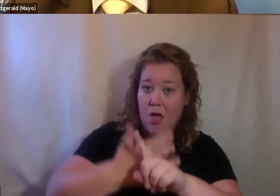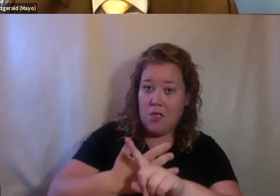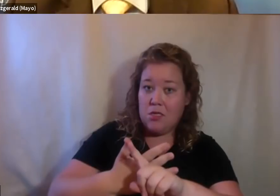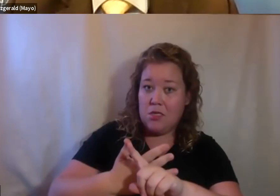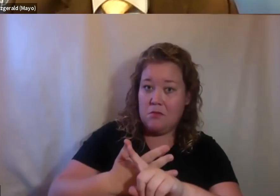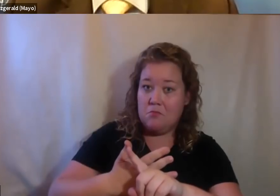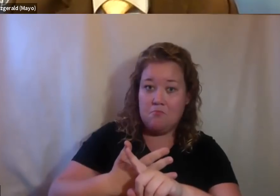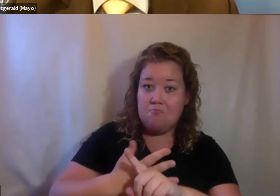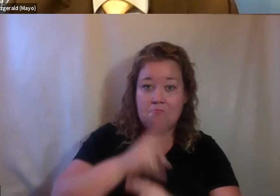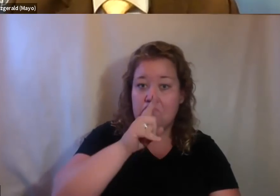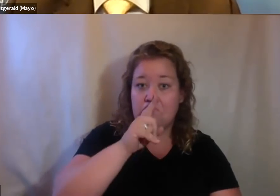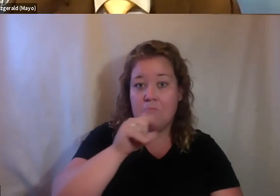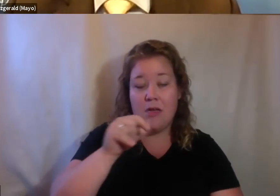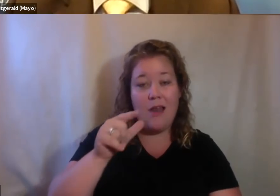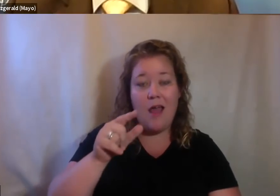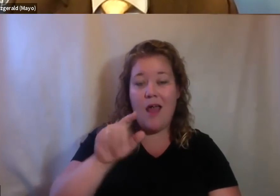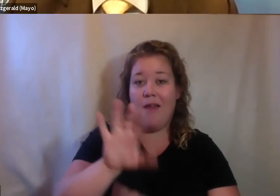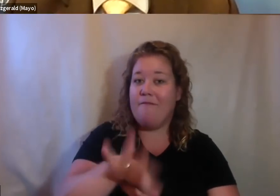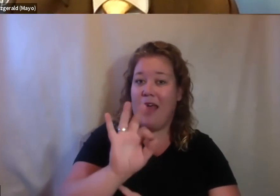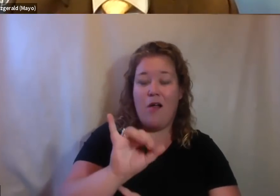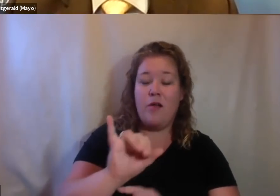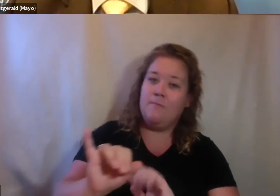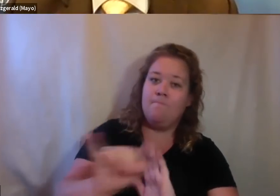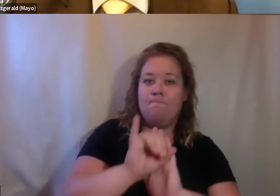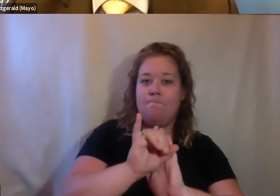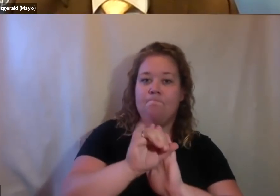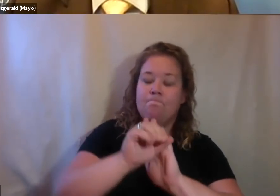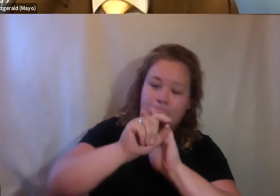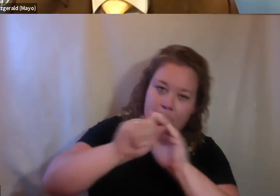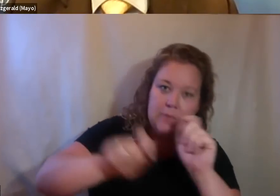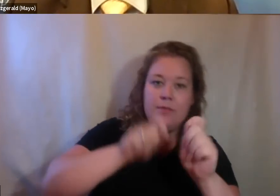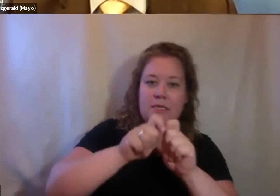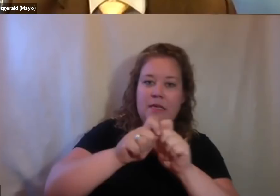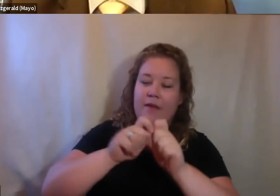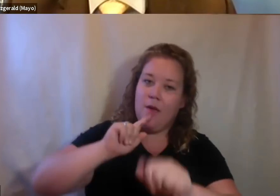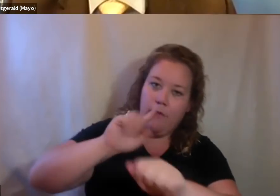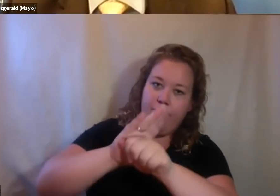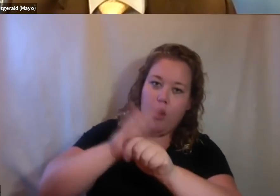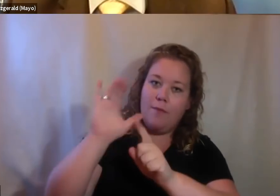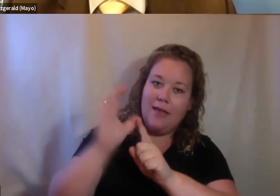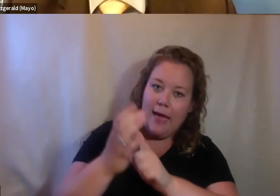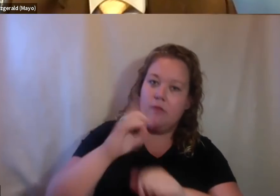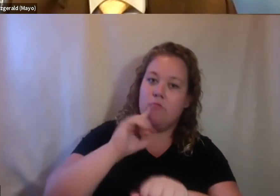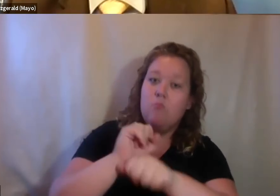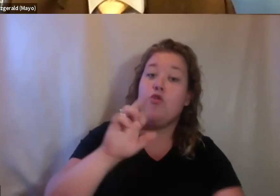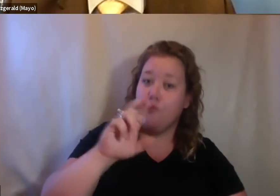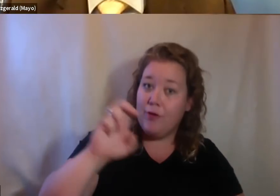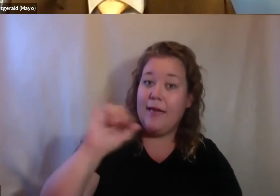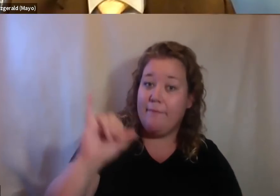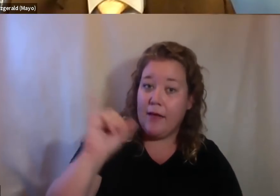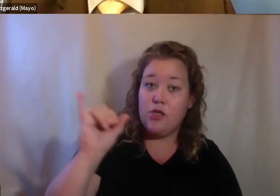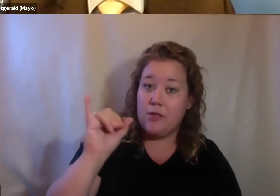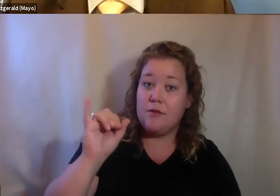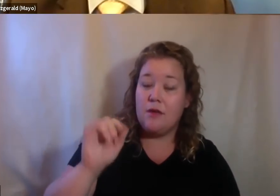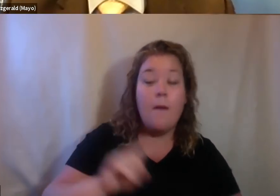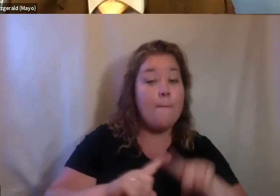been a conclusive, without a doubt, case of reinfection that's been confirmed. What is an